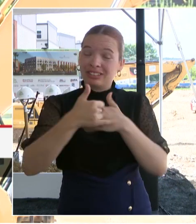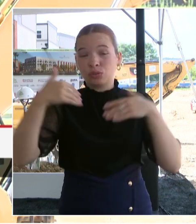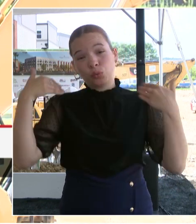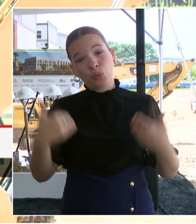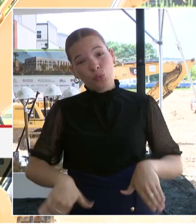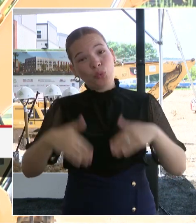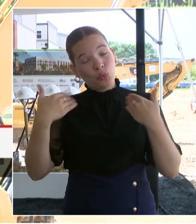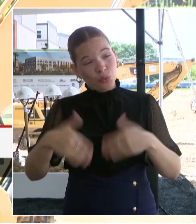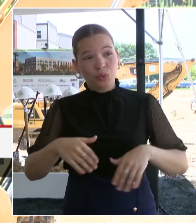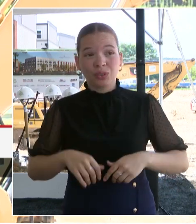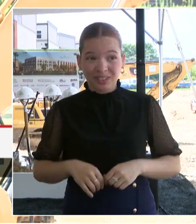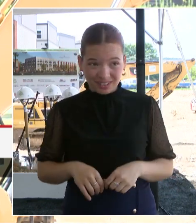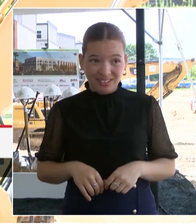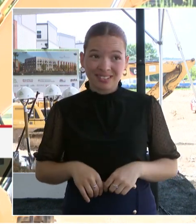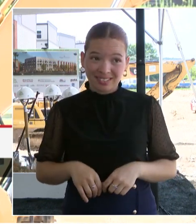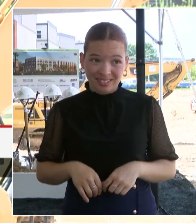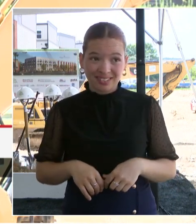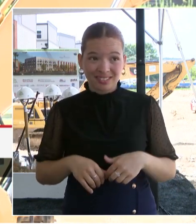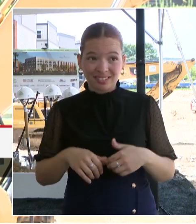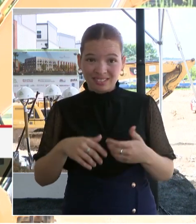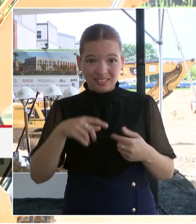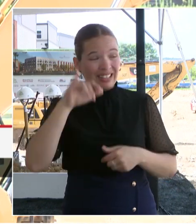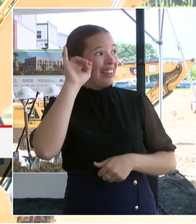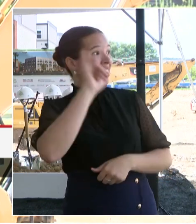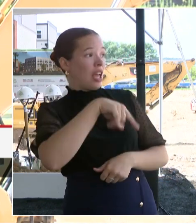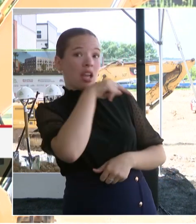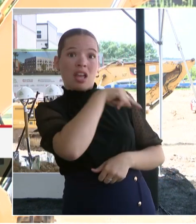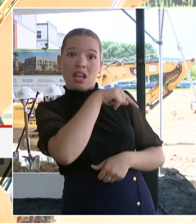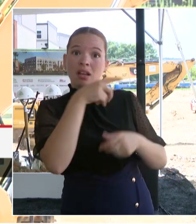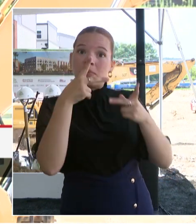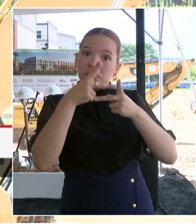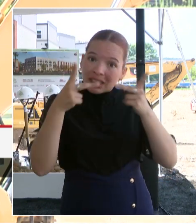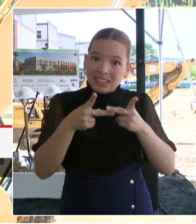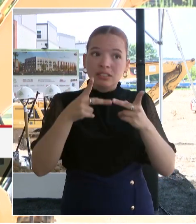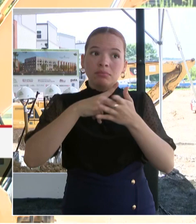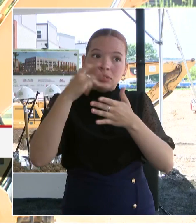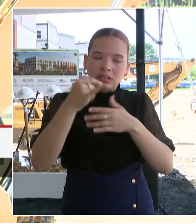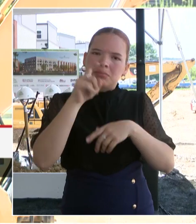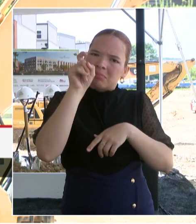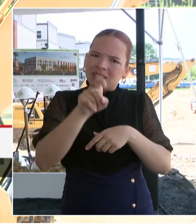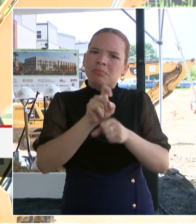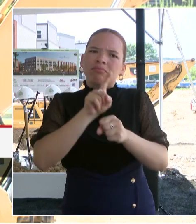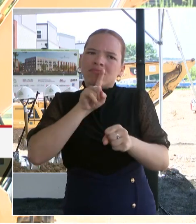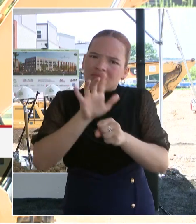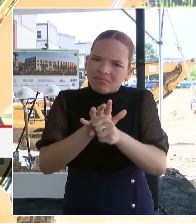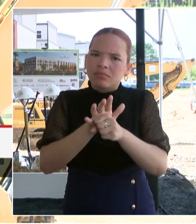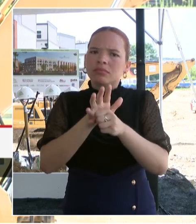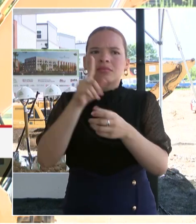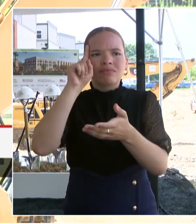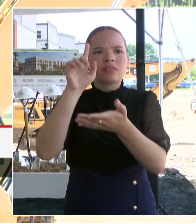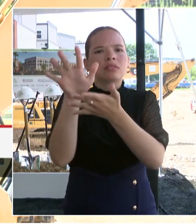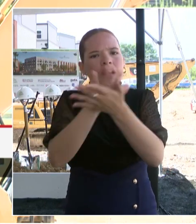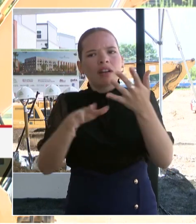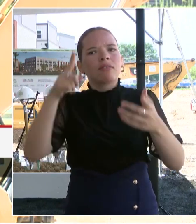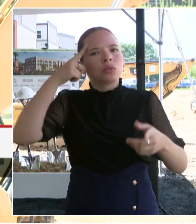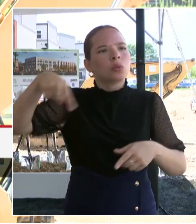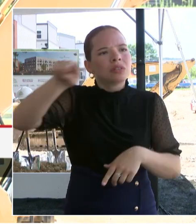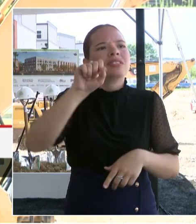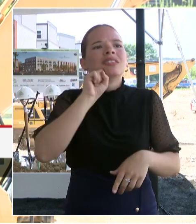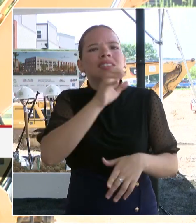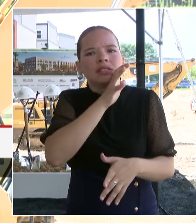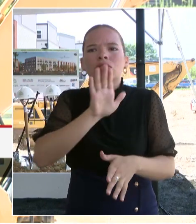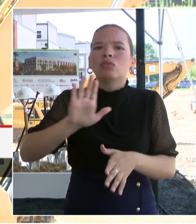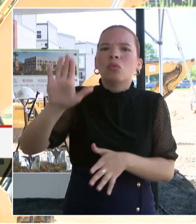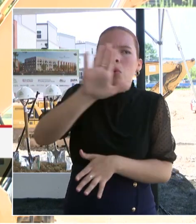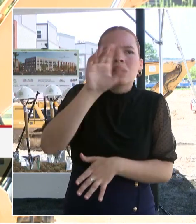for seniors, for those at the spectrum of the income level that need it the most, it also actually hits our environmental goals